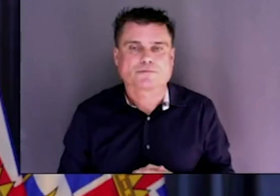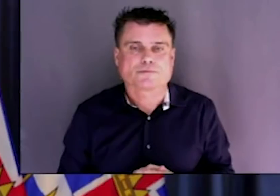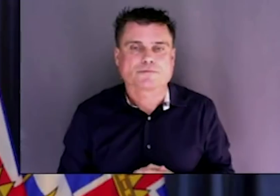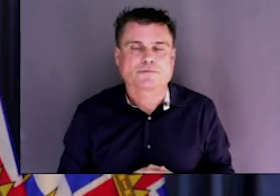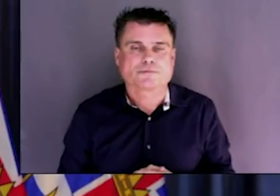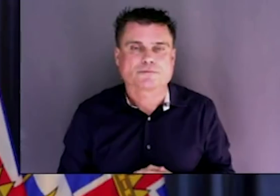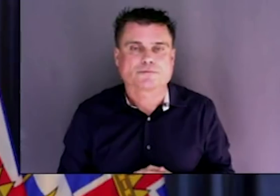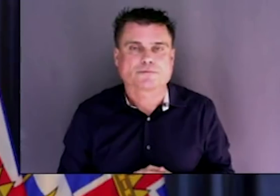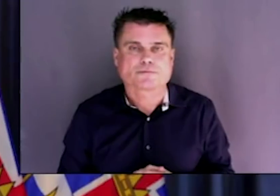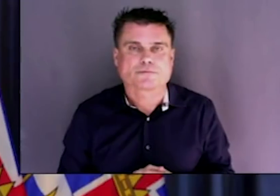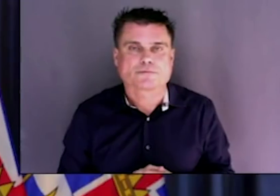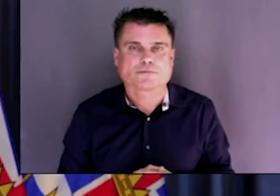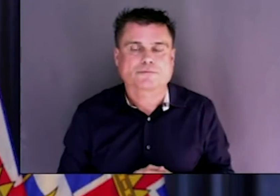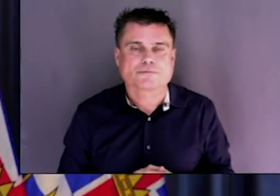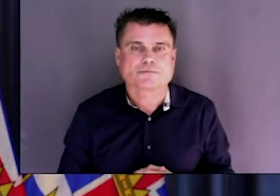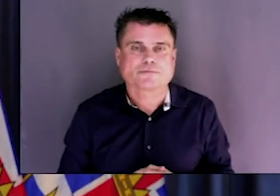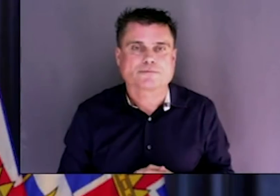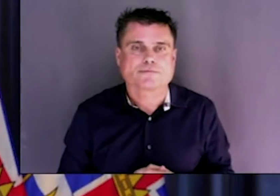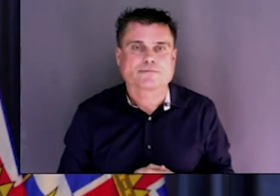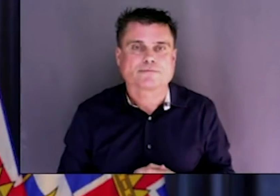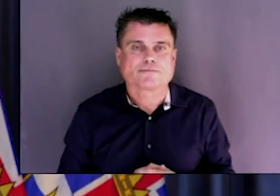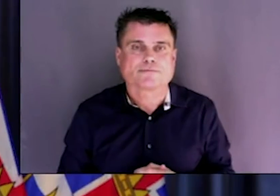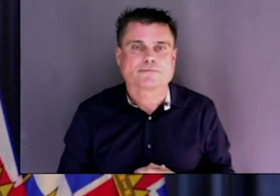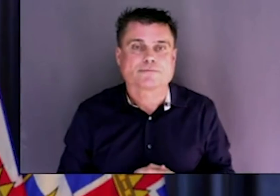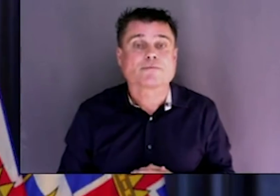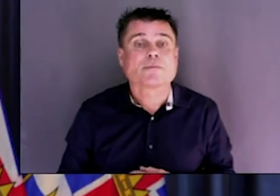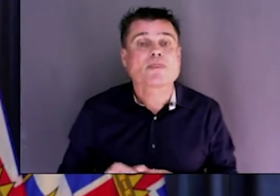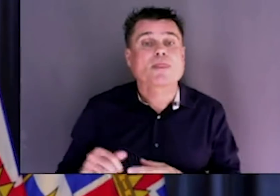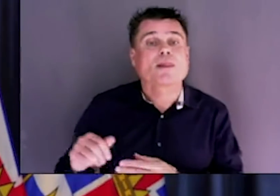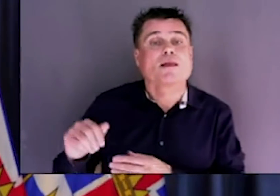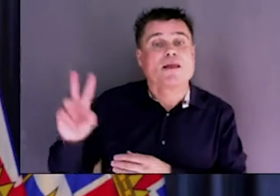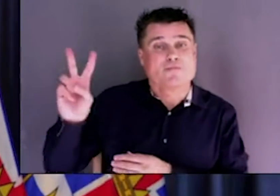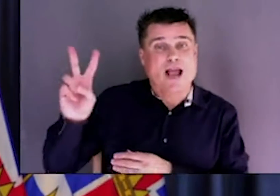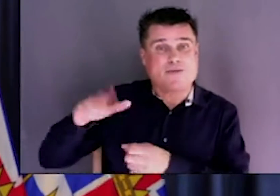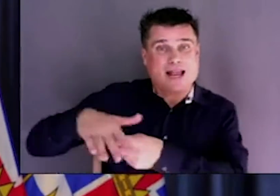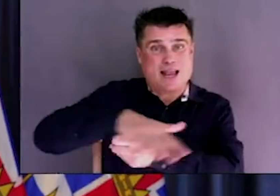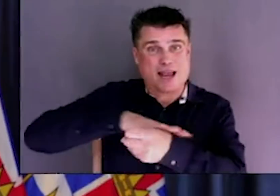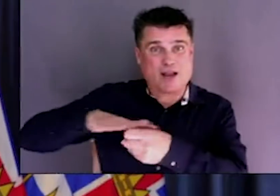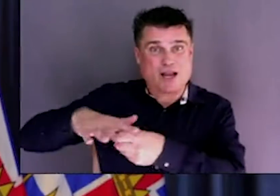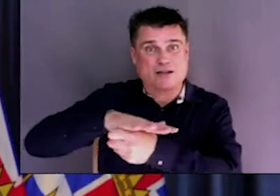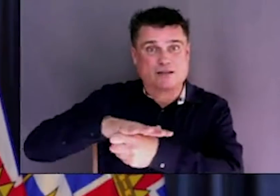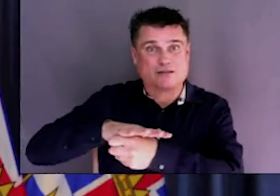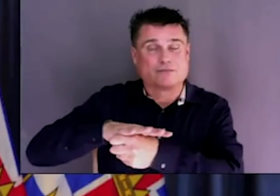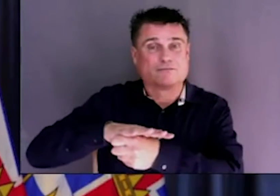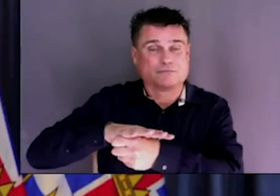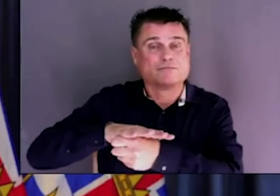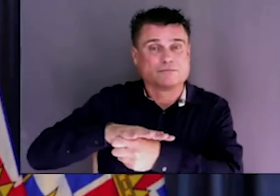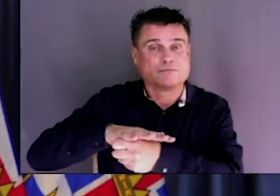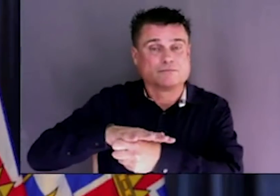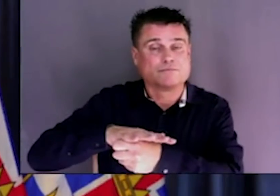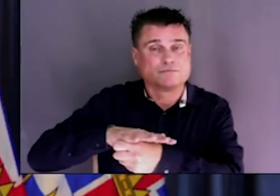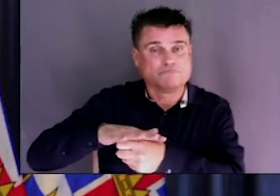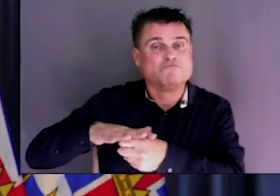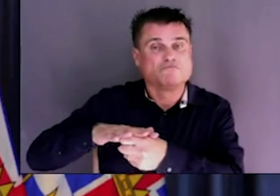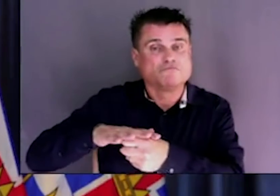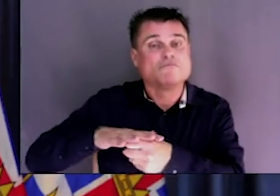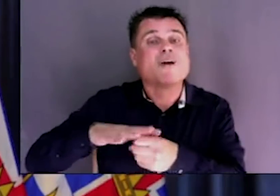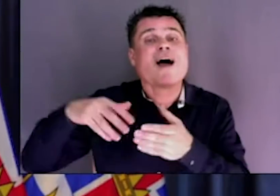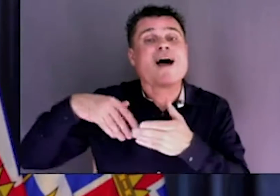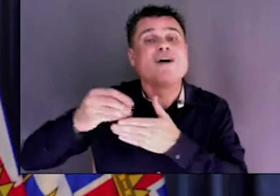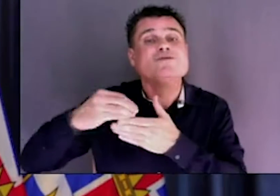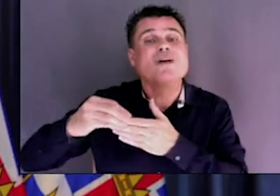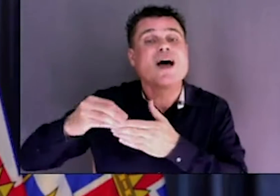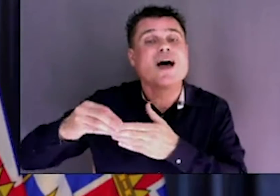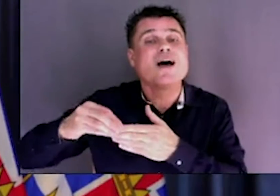Premier, active cases outside the Lower Mainland are currently doubling every 5 days. How concerning is this, and should the province be